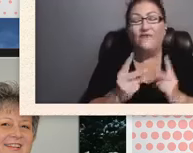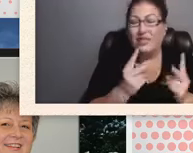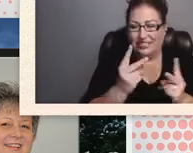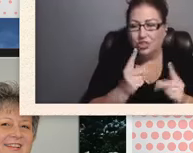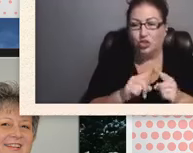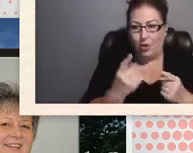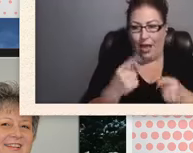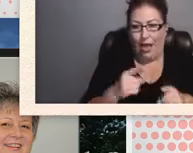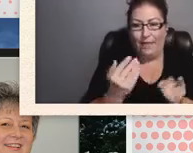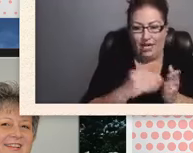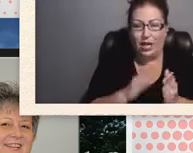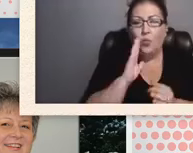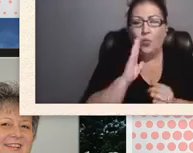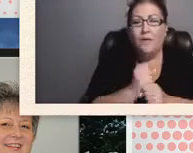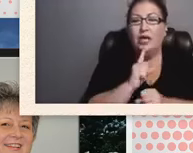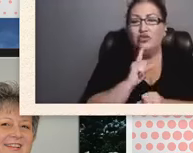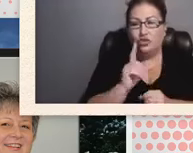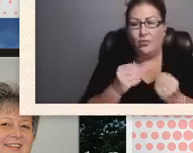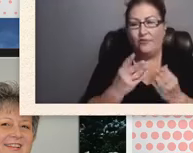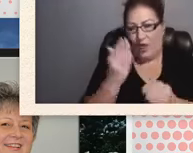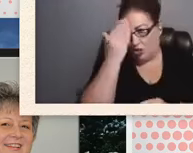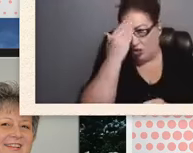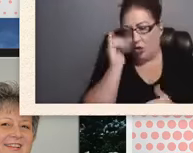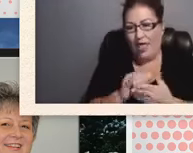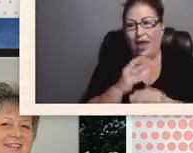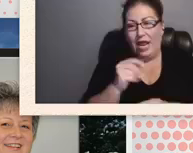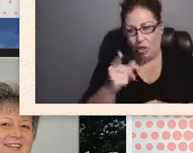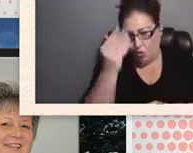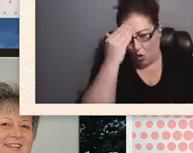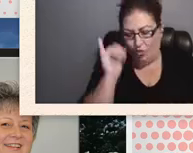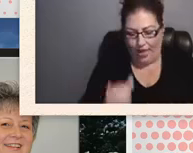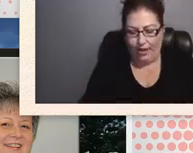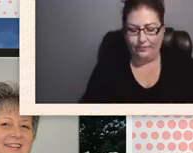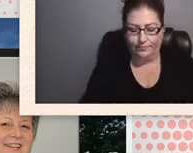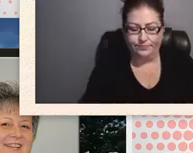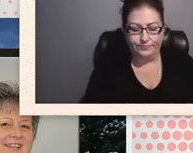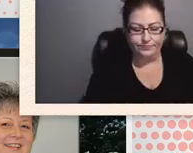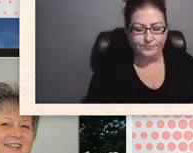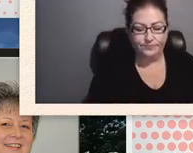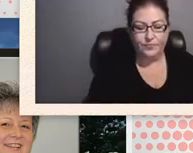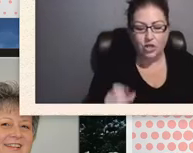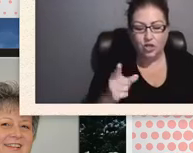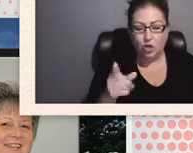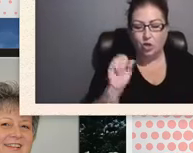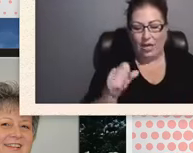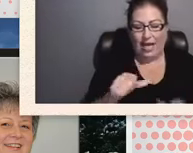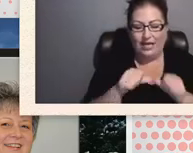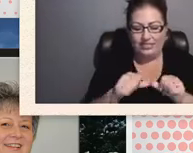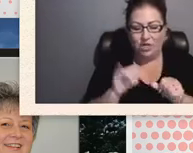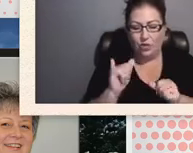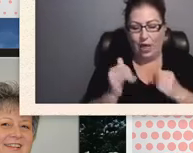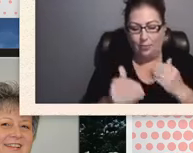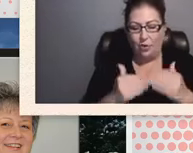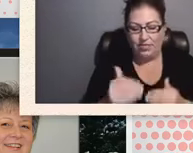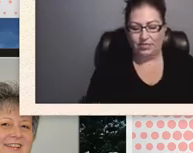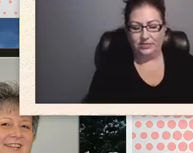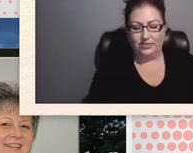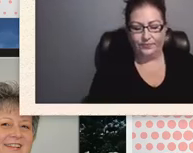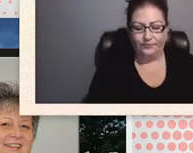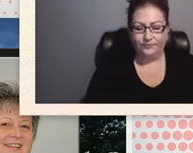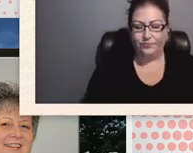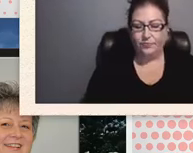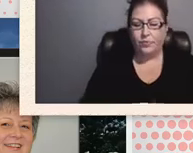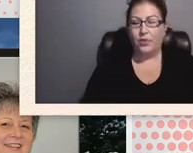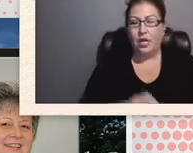our providers know that and that you know that so that you can continue that process. That is so